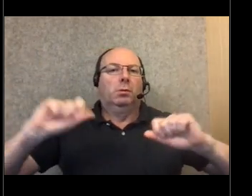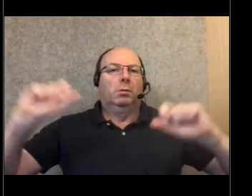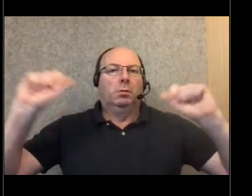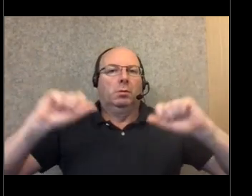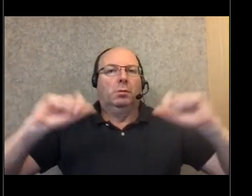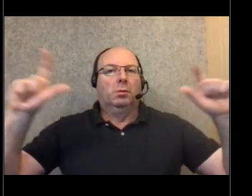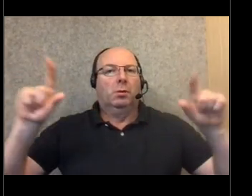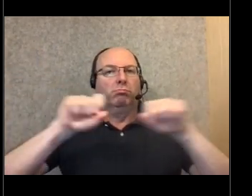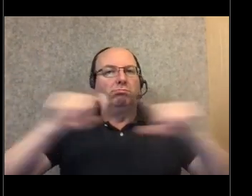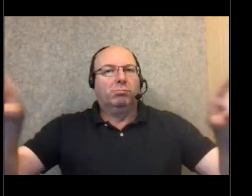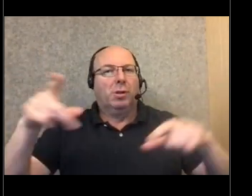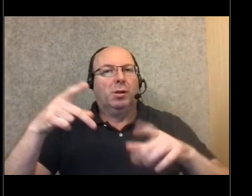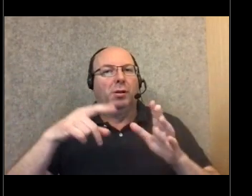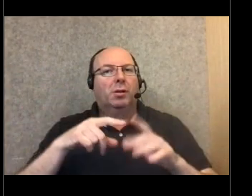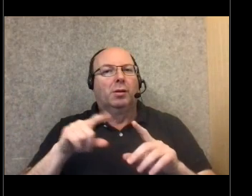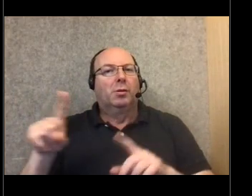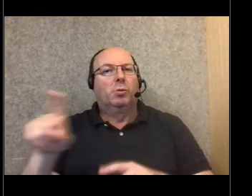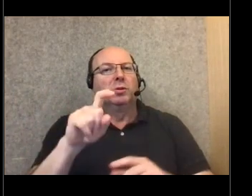poll